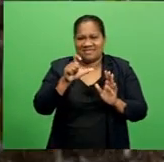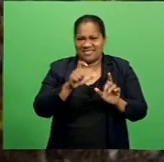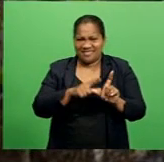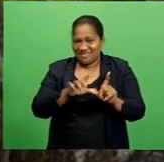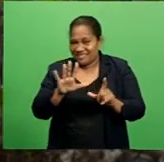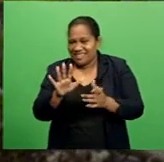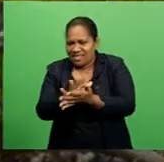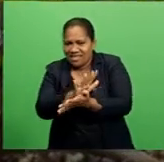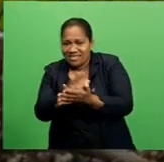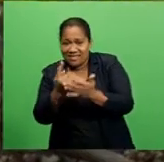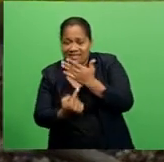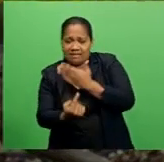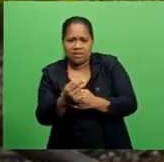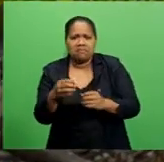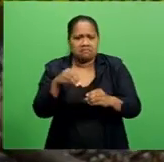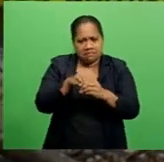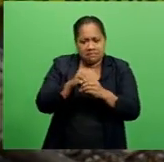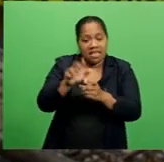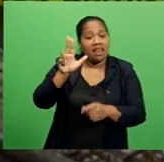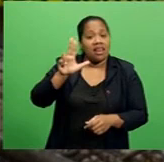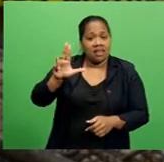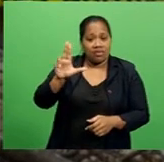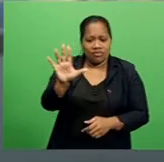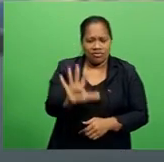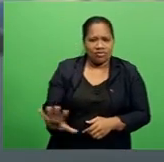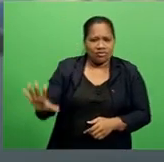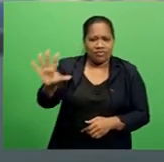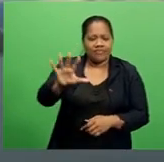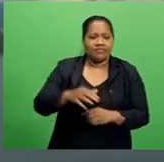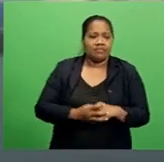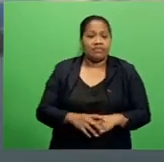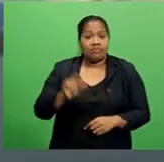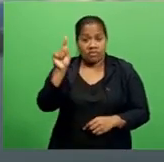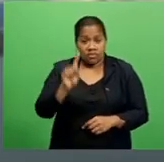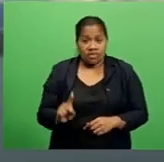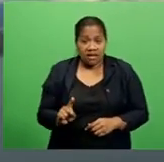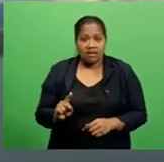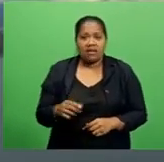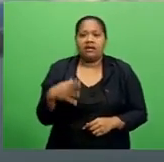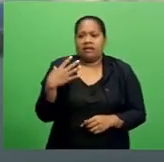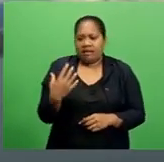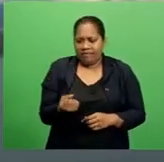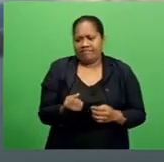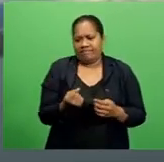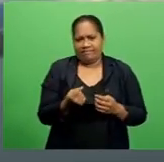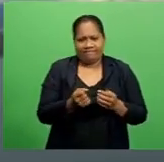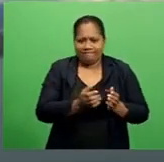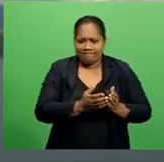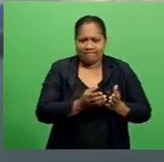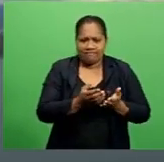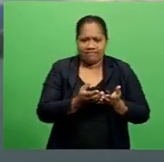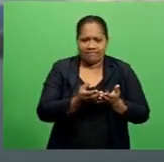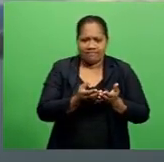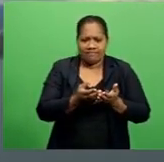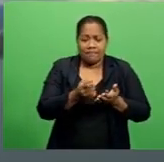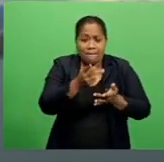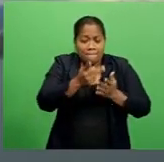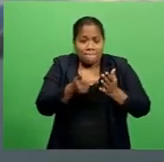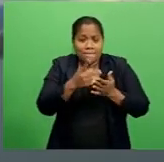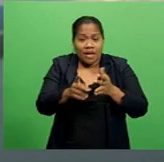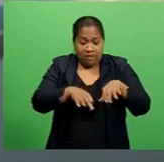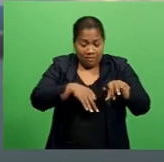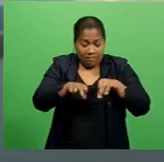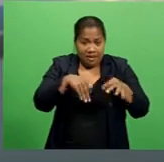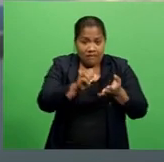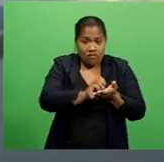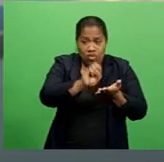Group. The stores that are being loaded for today are going to a number of other locations. So part of the distribution plan is they get